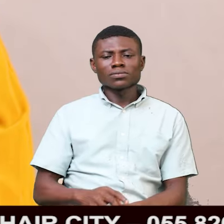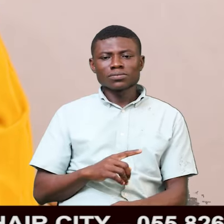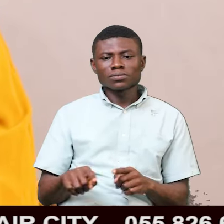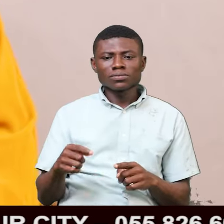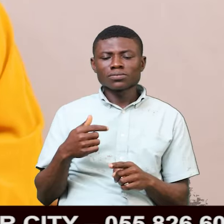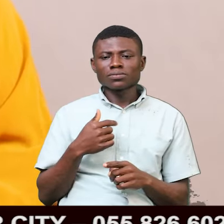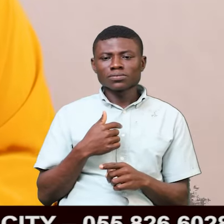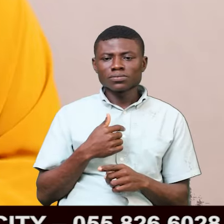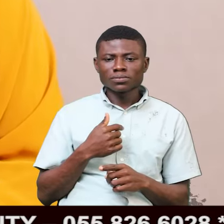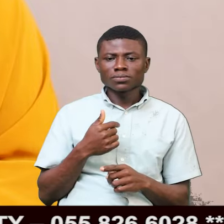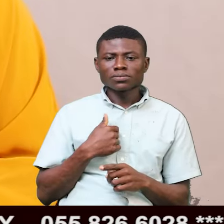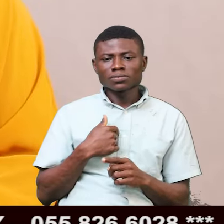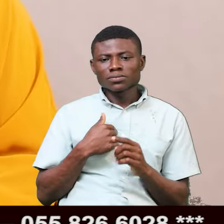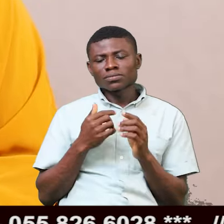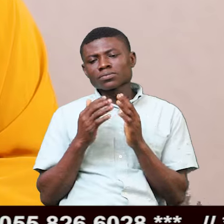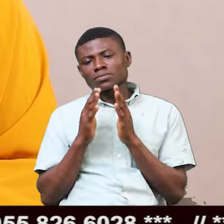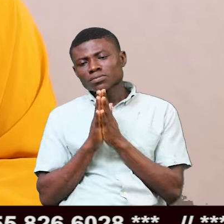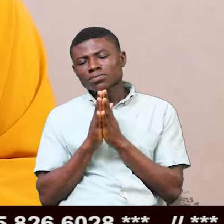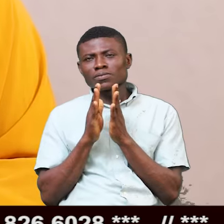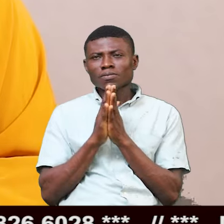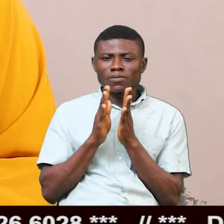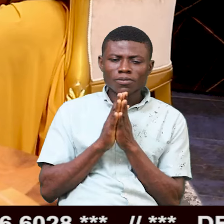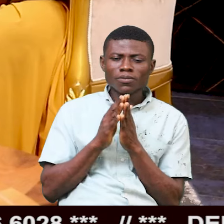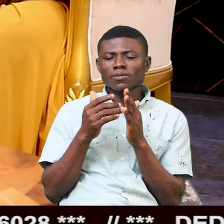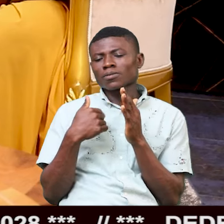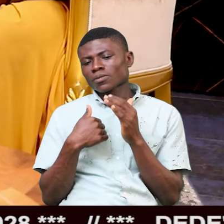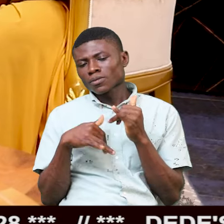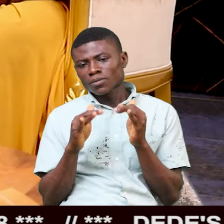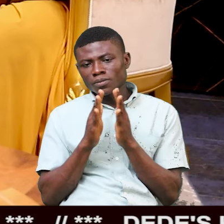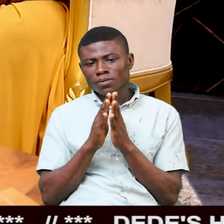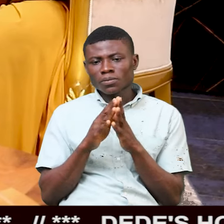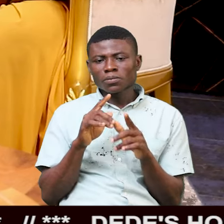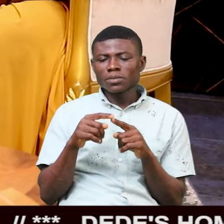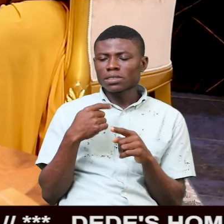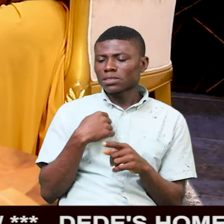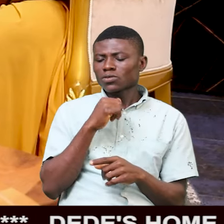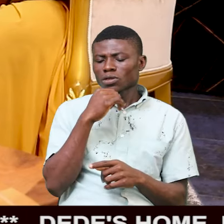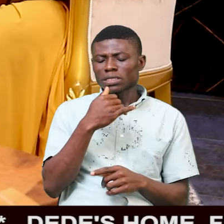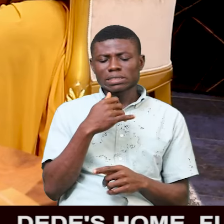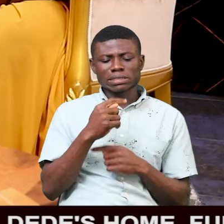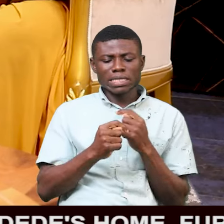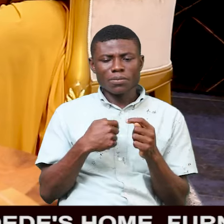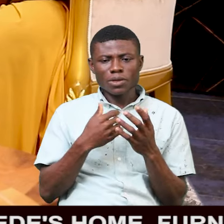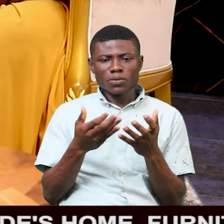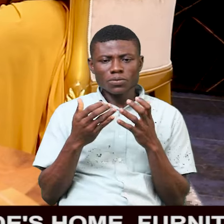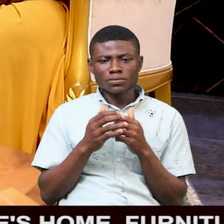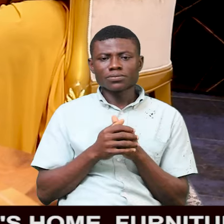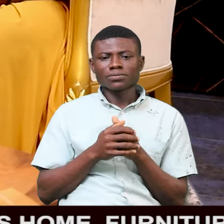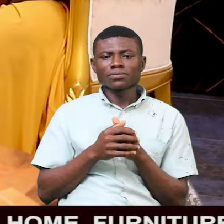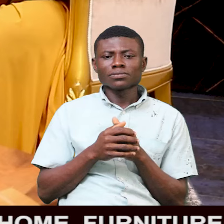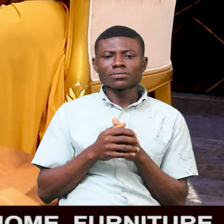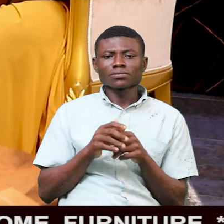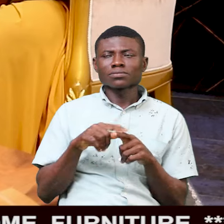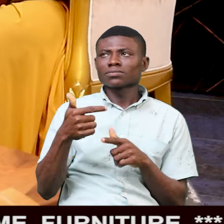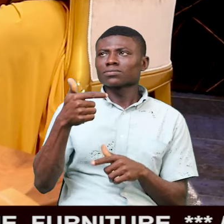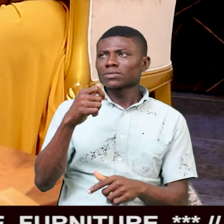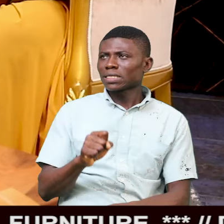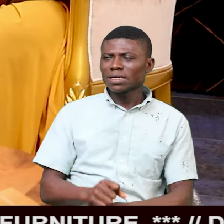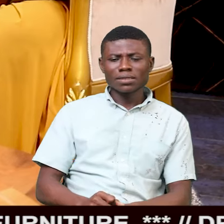rade you know. At in tam. I said Lord, this is not the type of person I want.